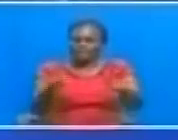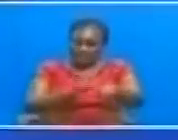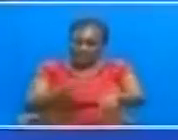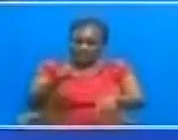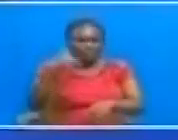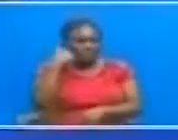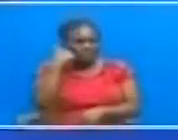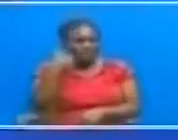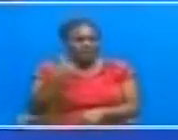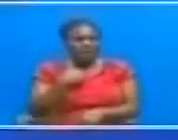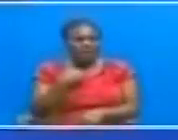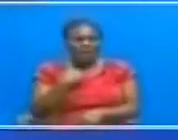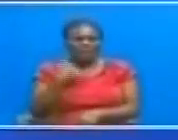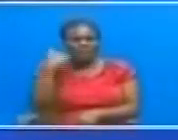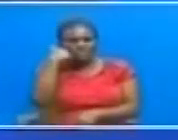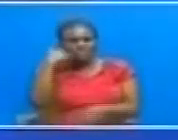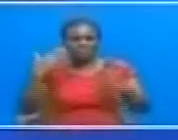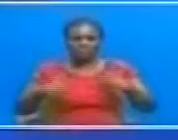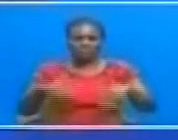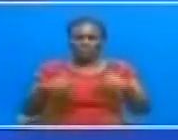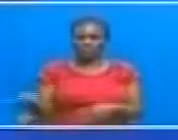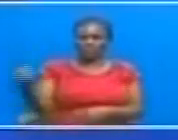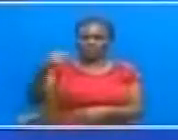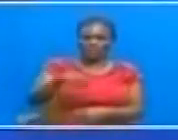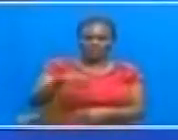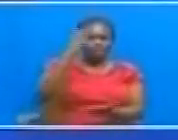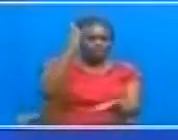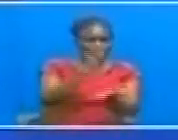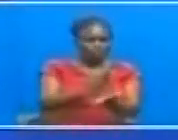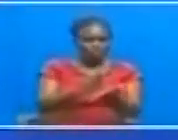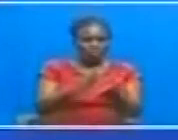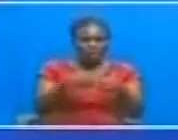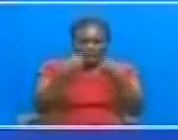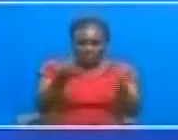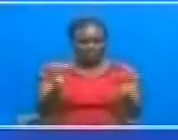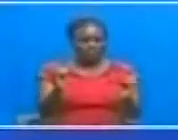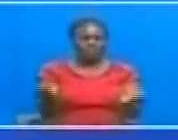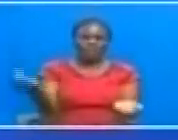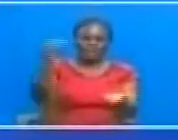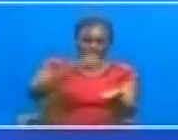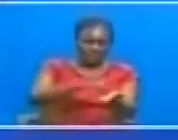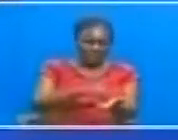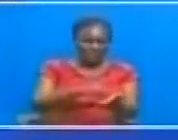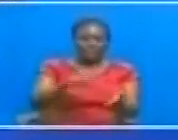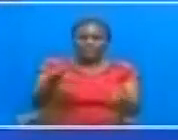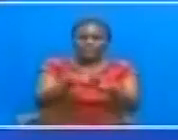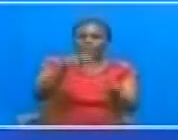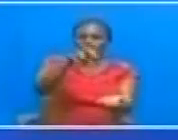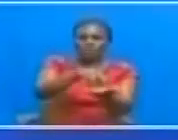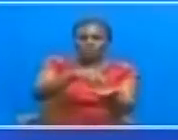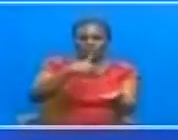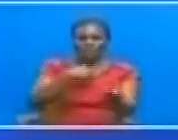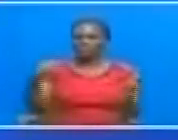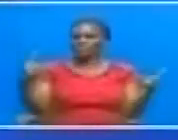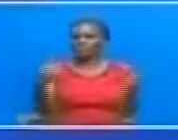wagonjwa. We have had clients who come into us and say we're not sure of our result, can we have it repeated? And we've even had situations where the result